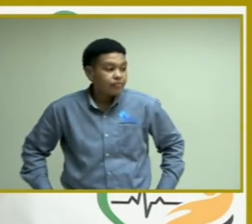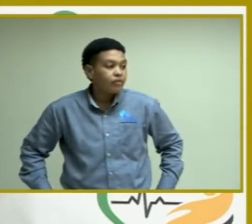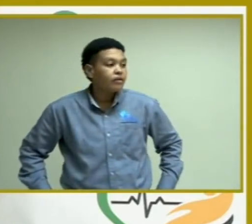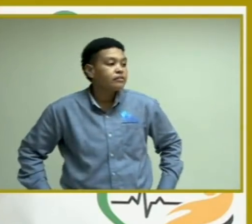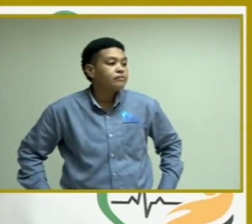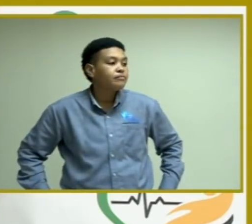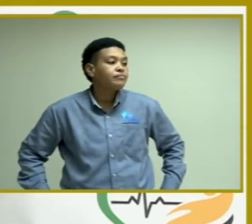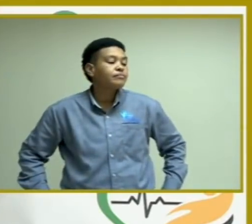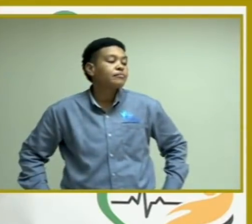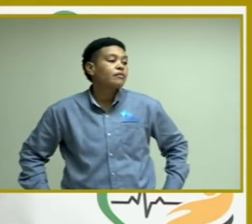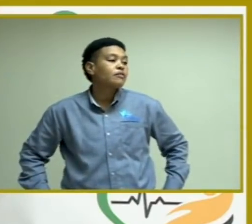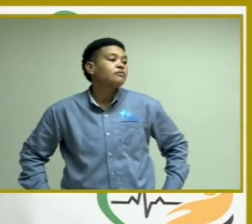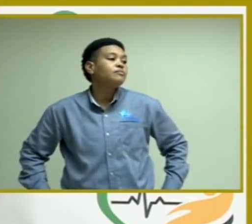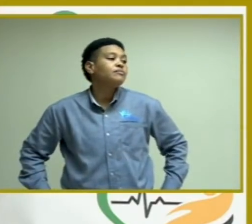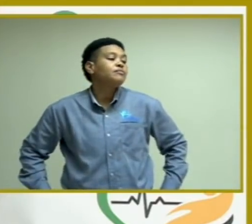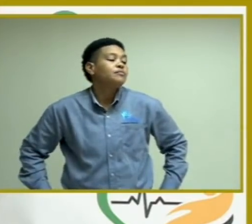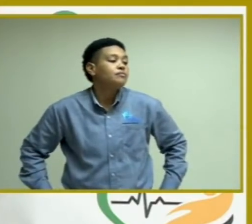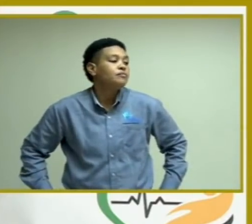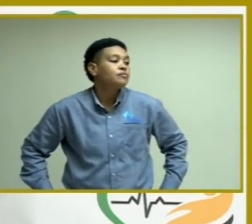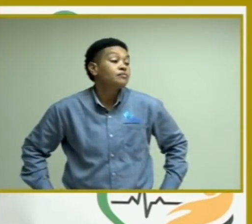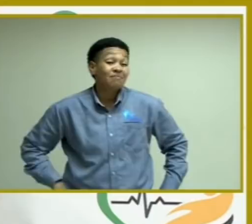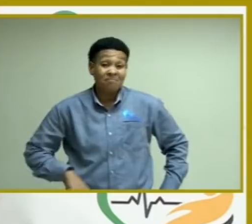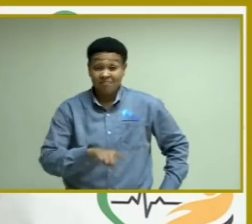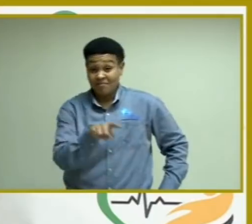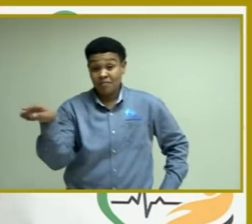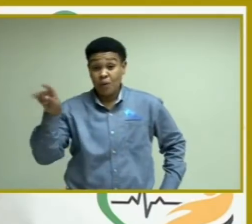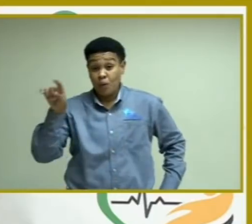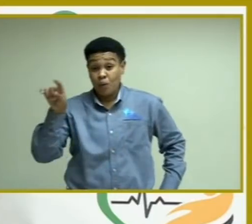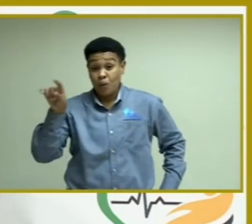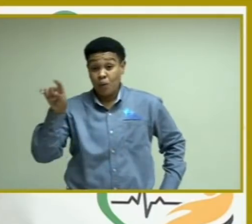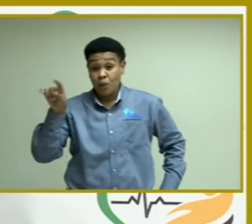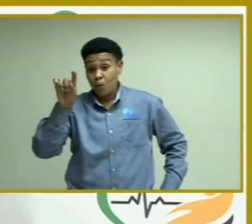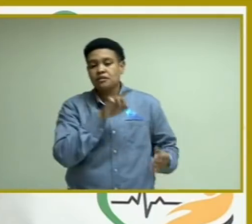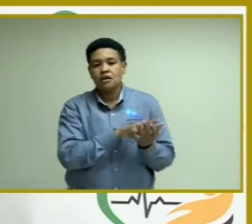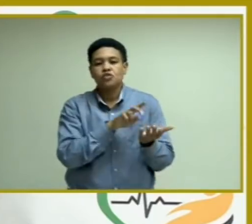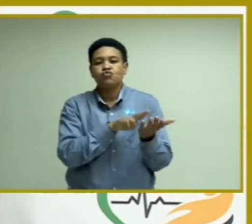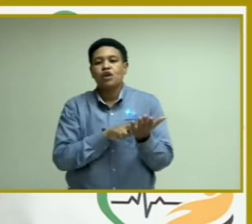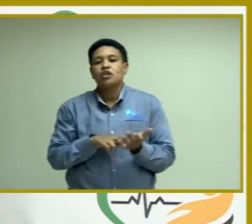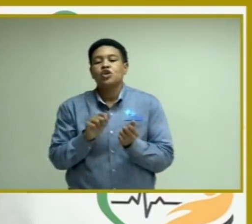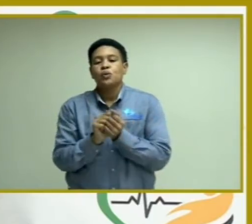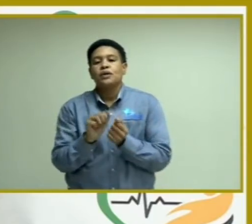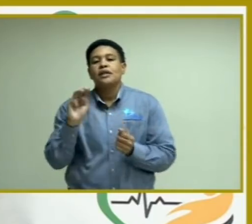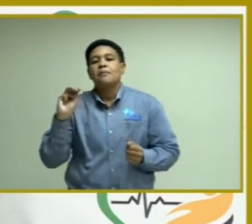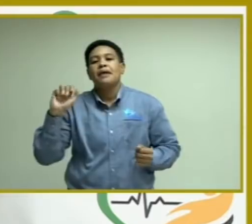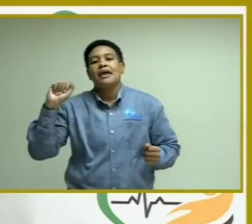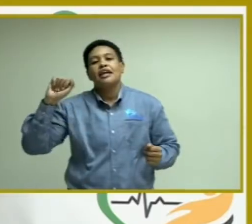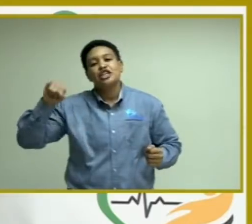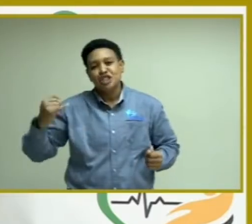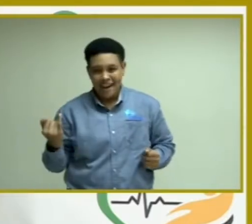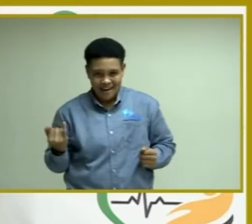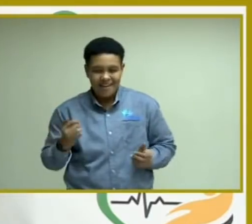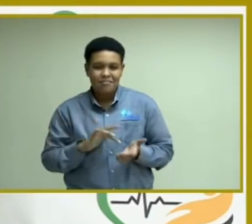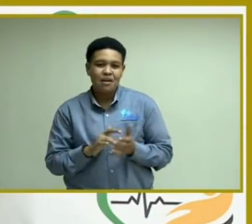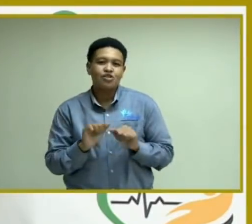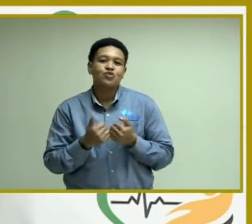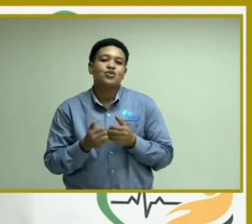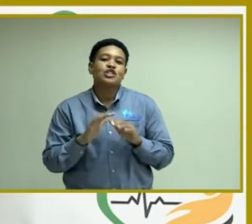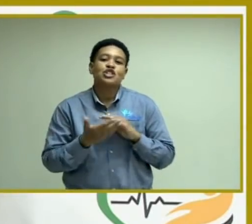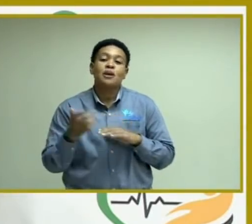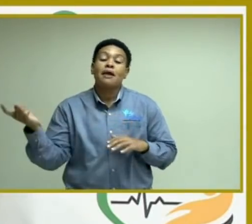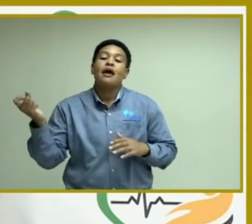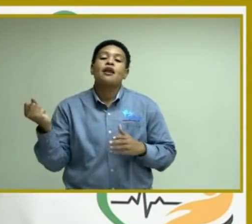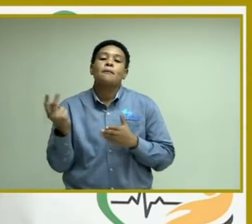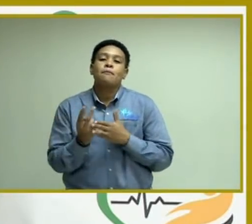these are doctors who are registered with the Medical Council of Jamaica and are approved by the health department